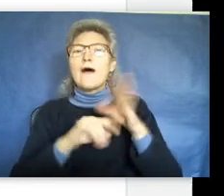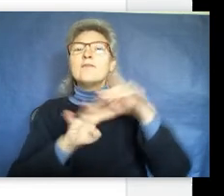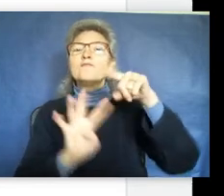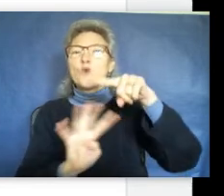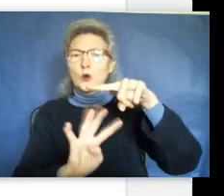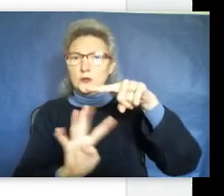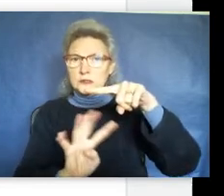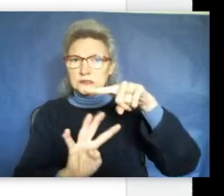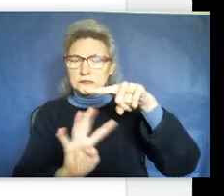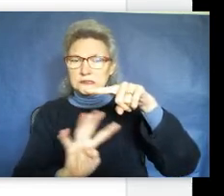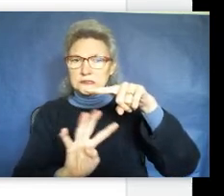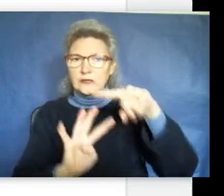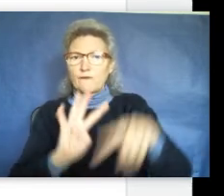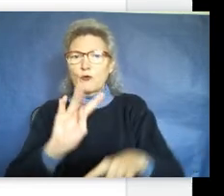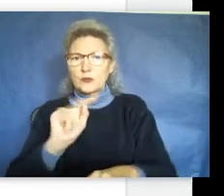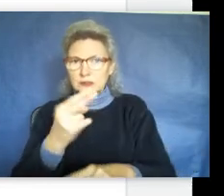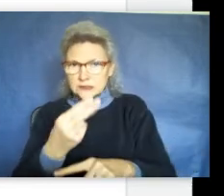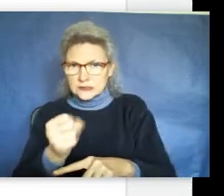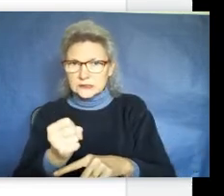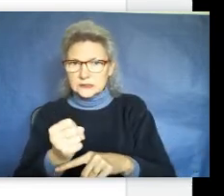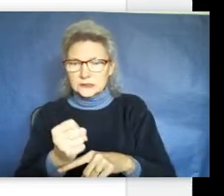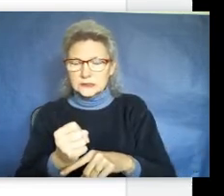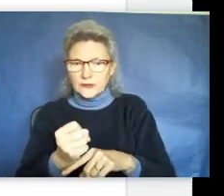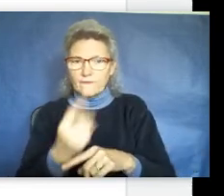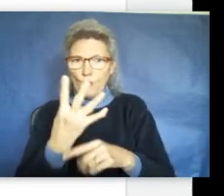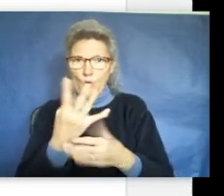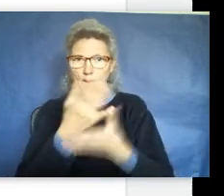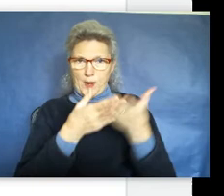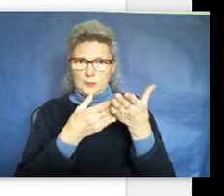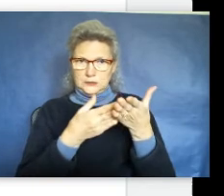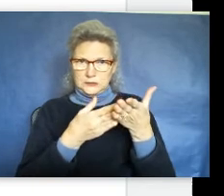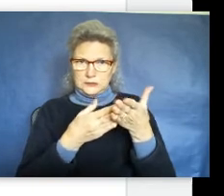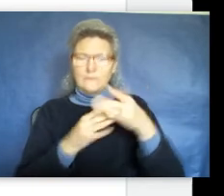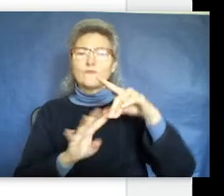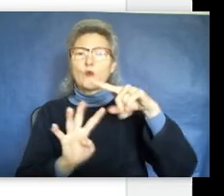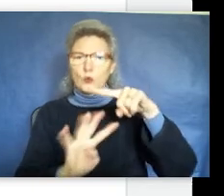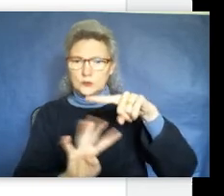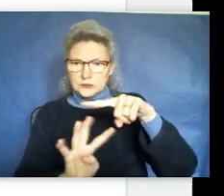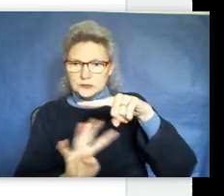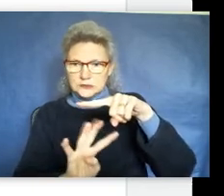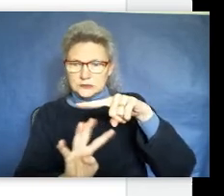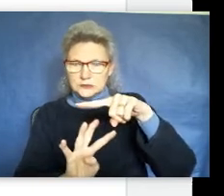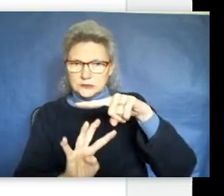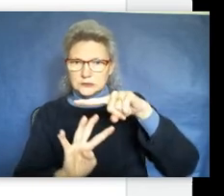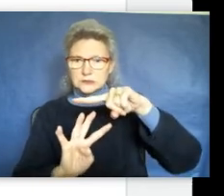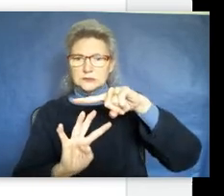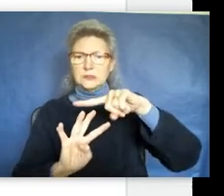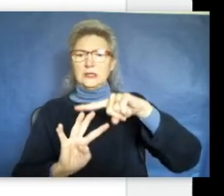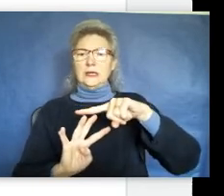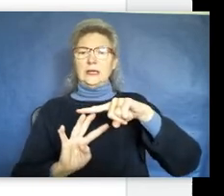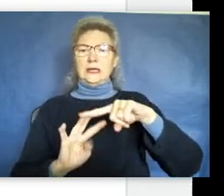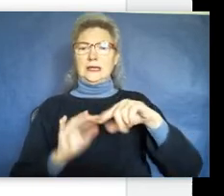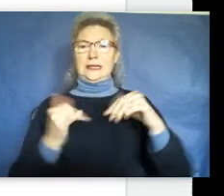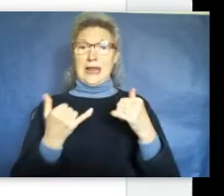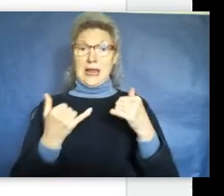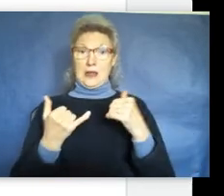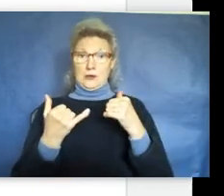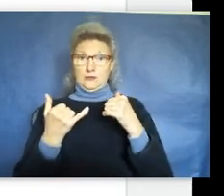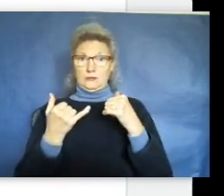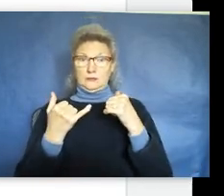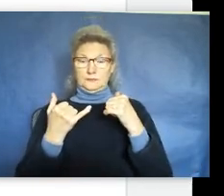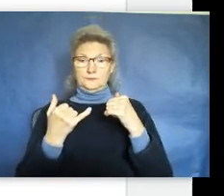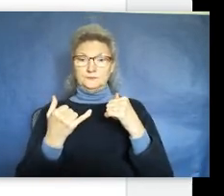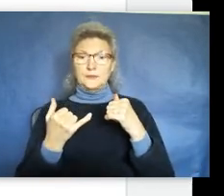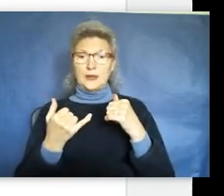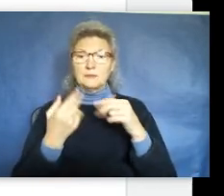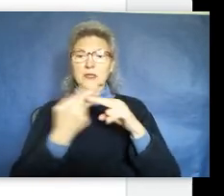draw out 4 parts. So that would be fourths. Now, I'm actually going